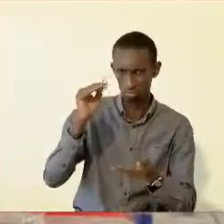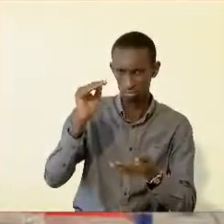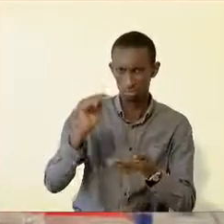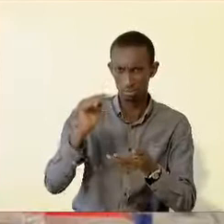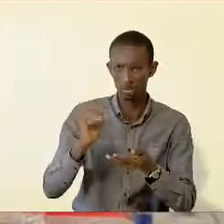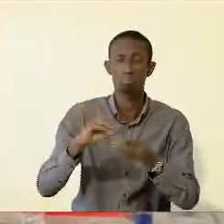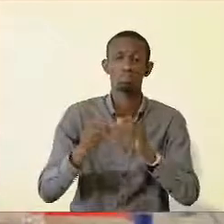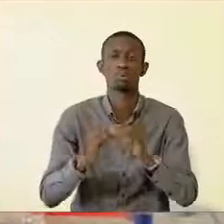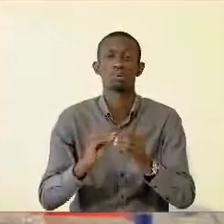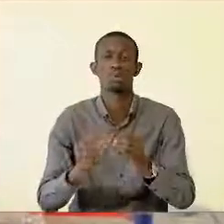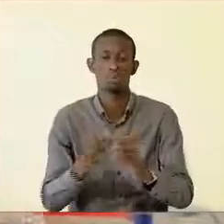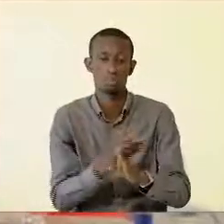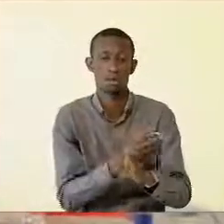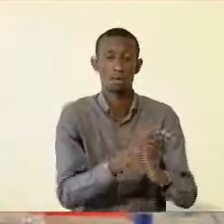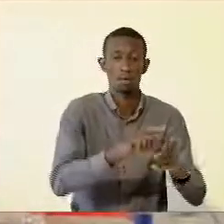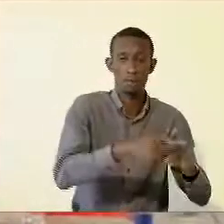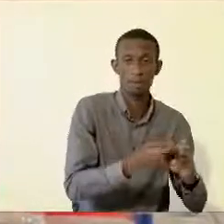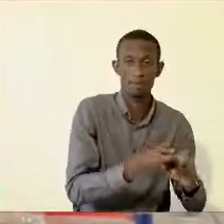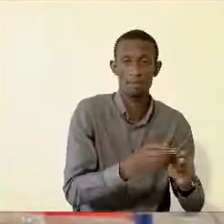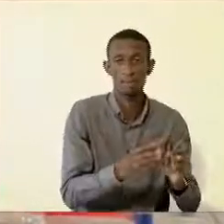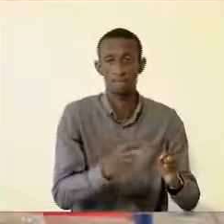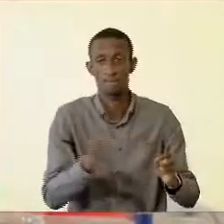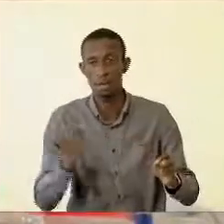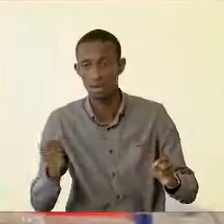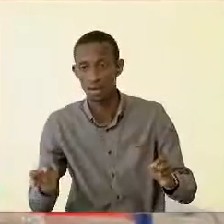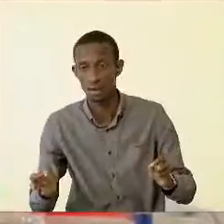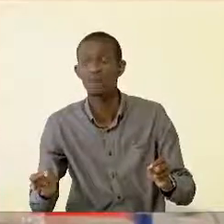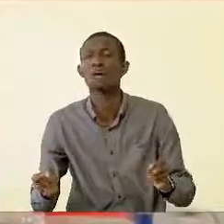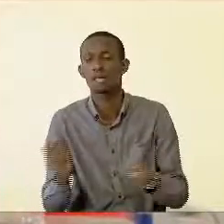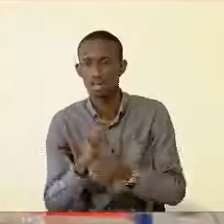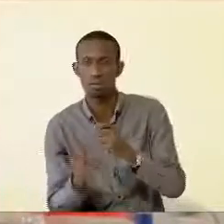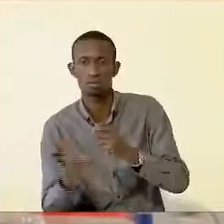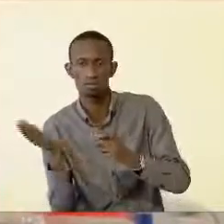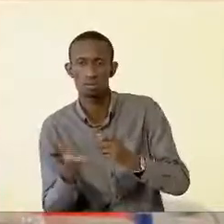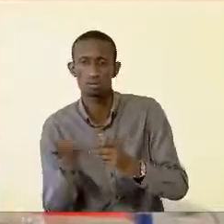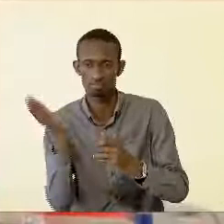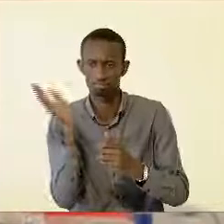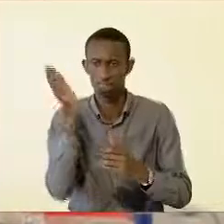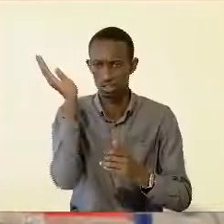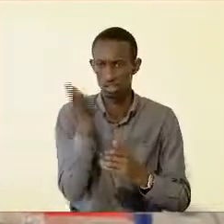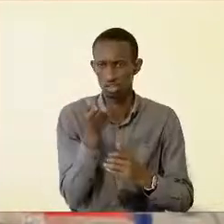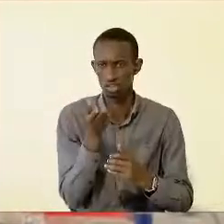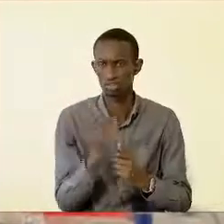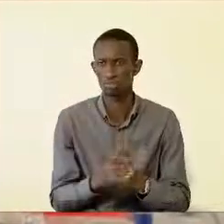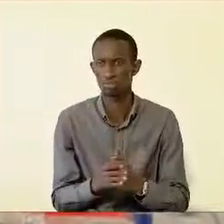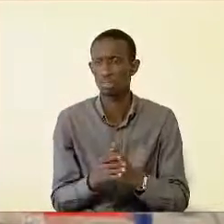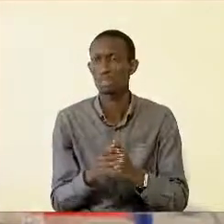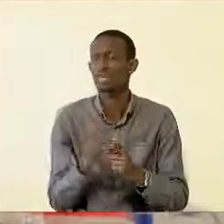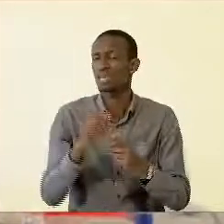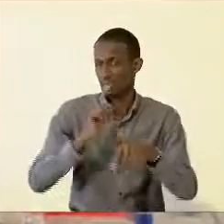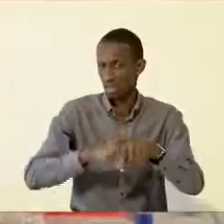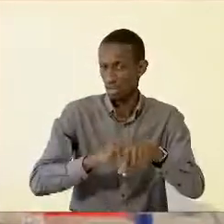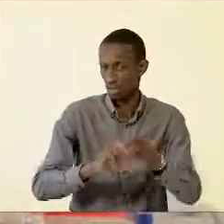the quantity you start with to reduce to a half. So the time it takes for a given quantity of a substance